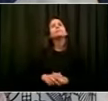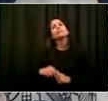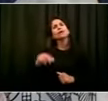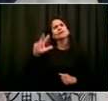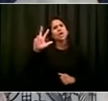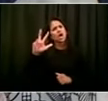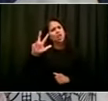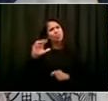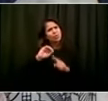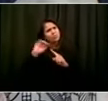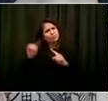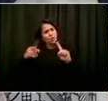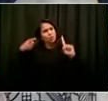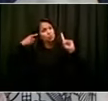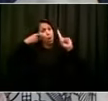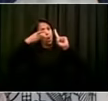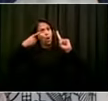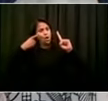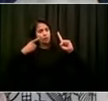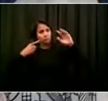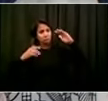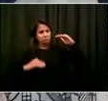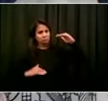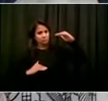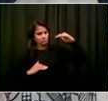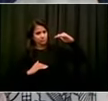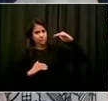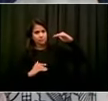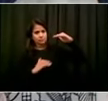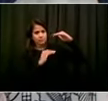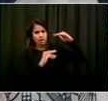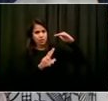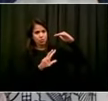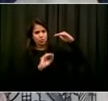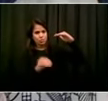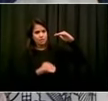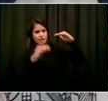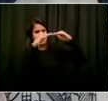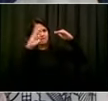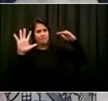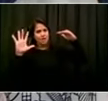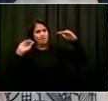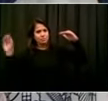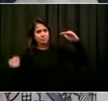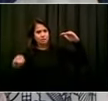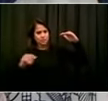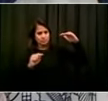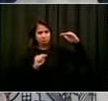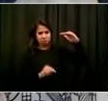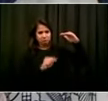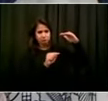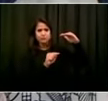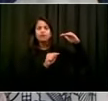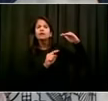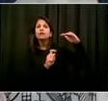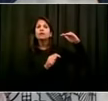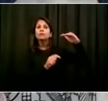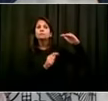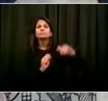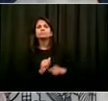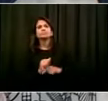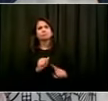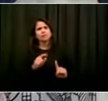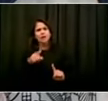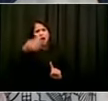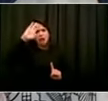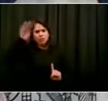closing positive cases in a zip code, and the threshold for reopening schools is under 3% positive in the same zip code,